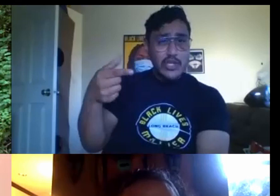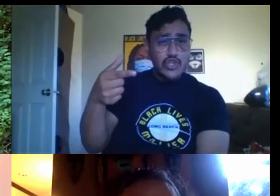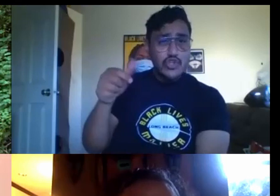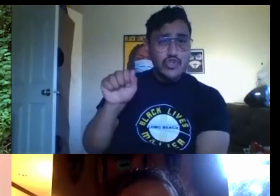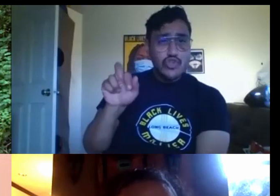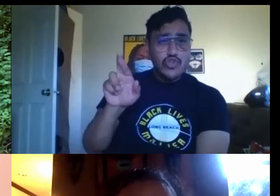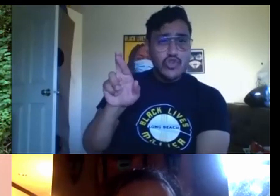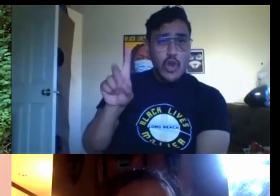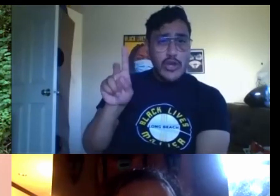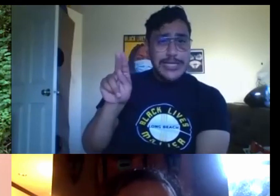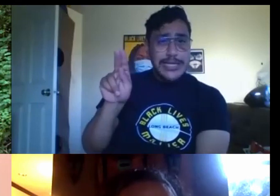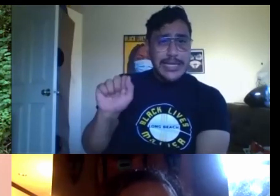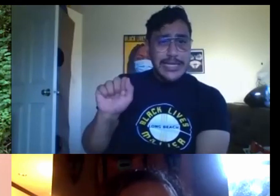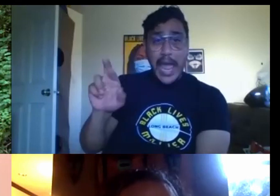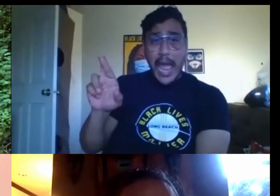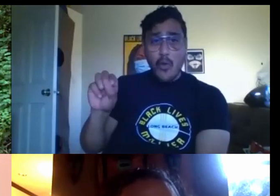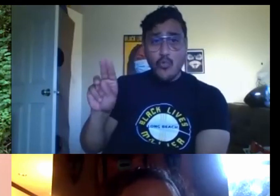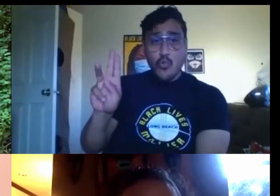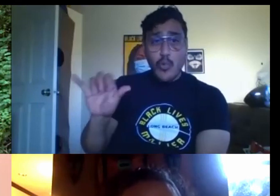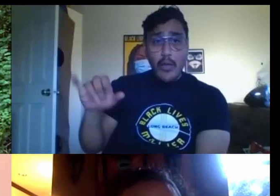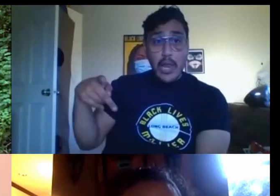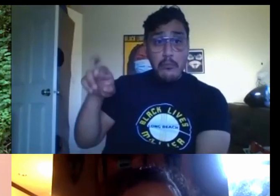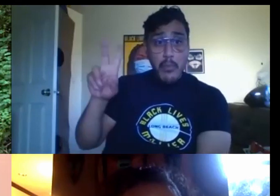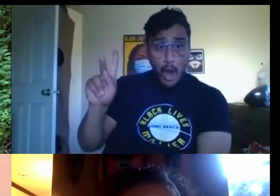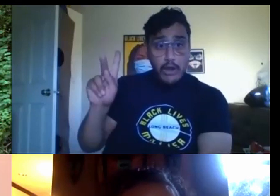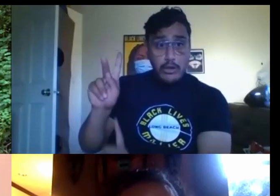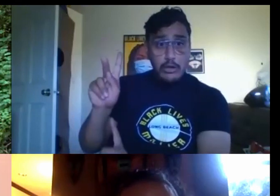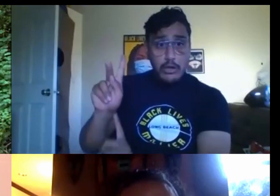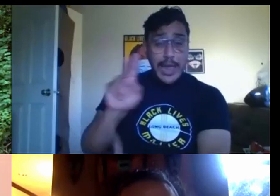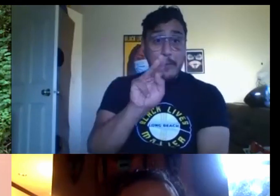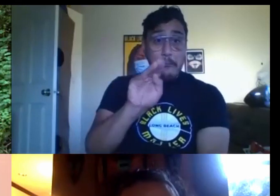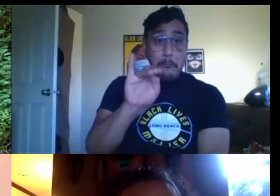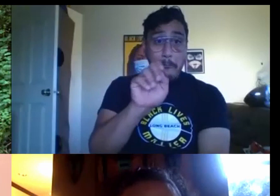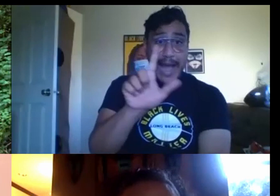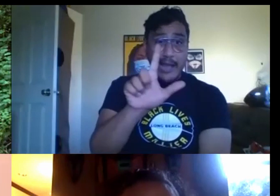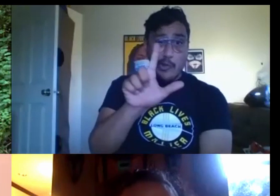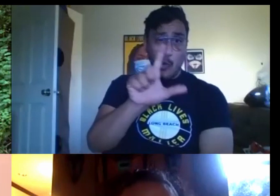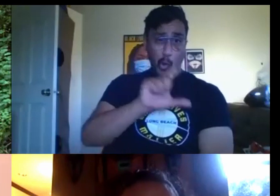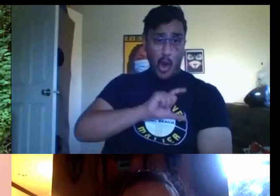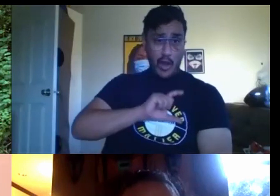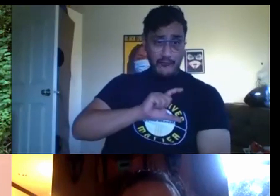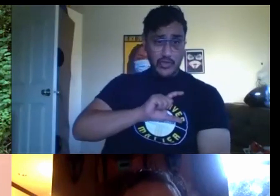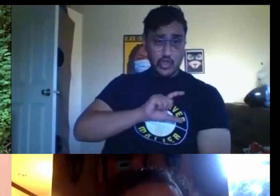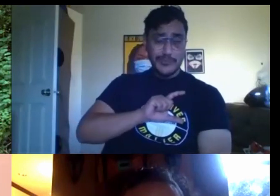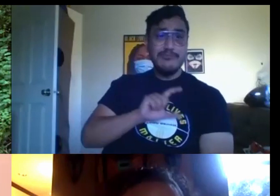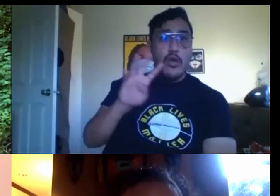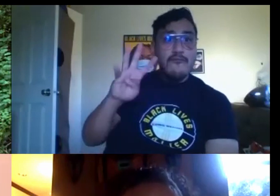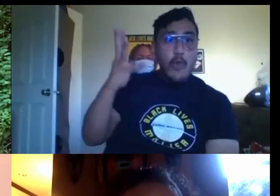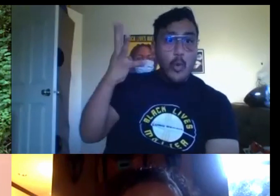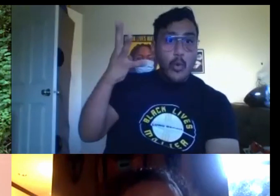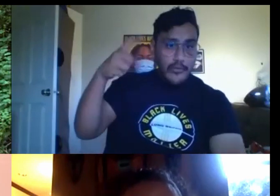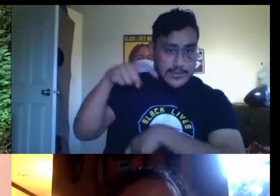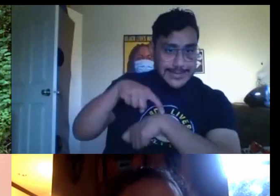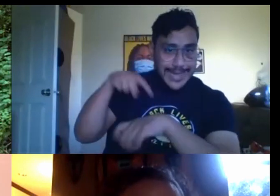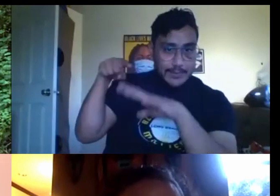an officer, Michael Robbins, in his 4th shooting. We have with us tonight fantastic